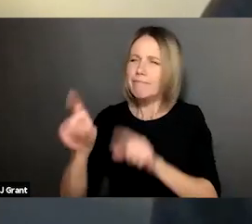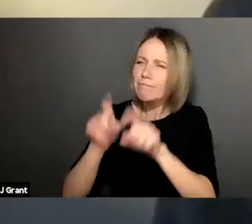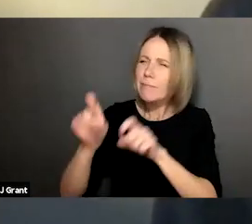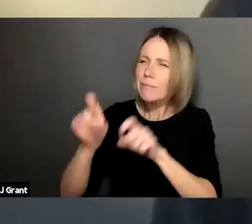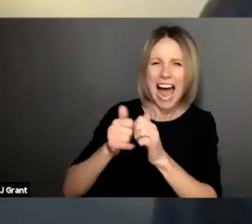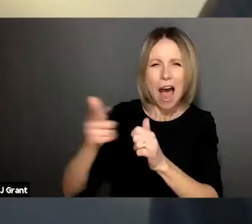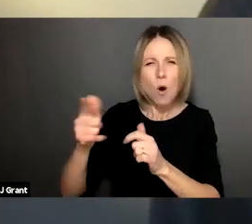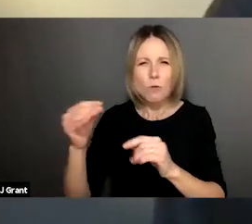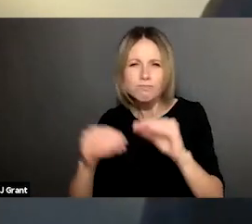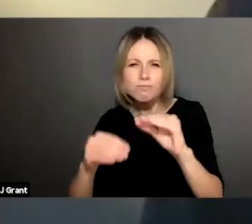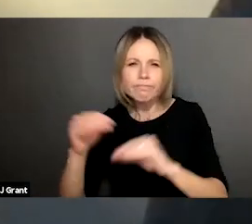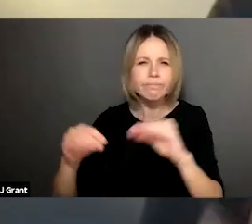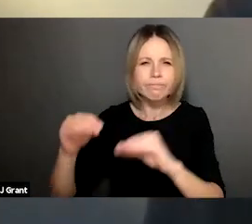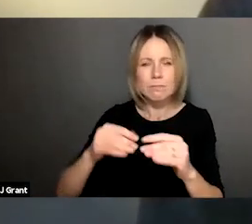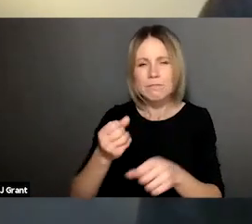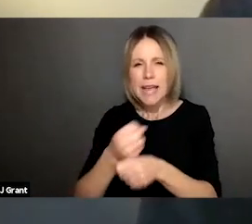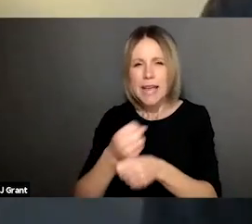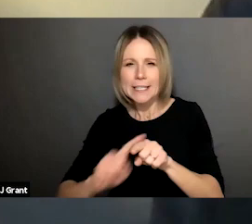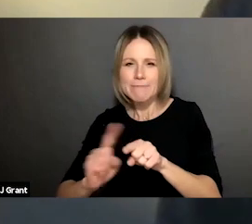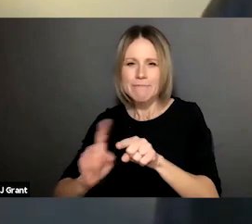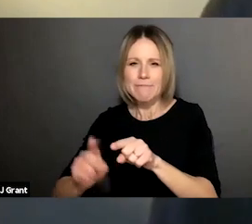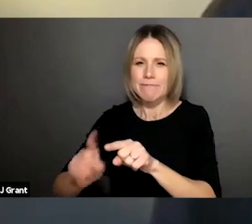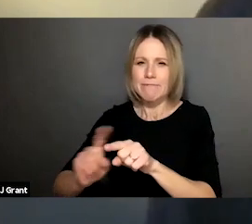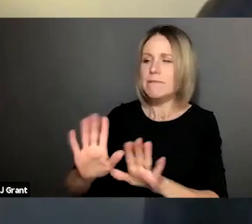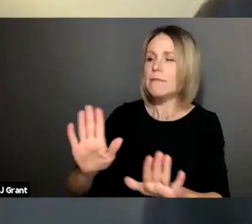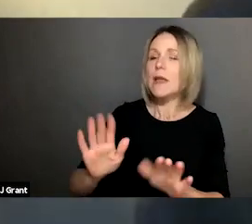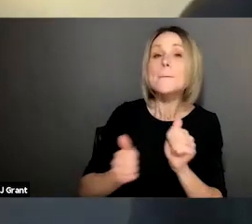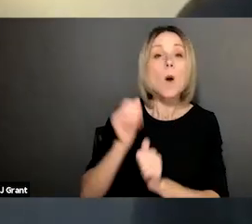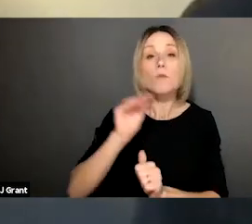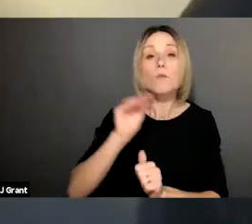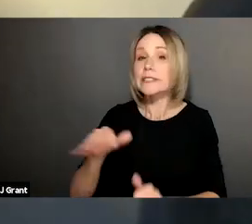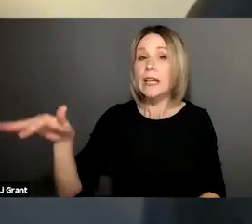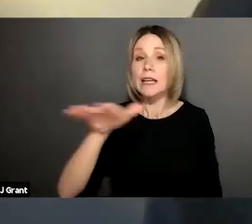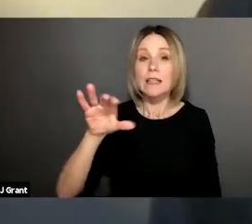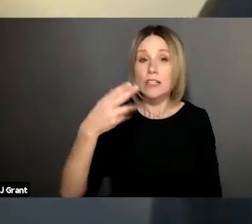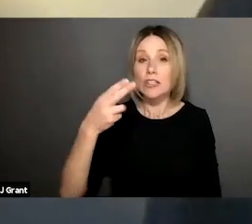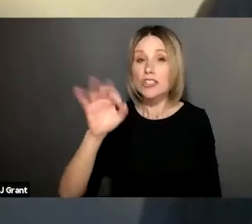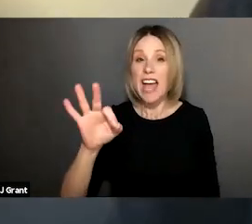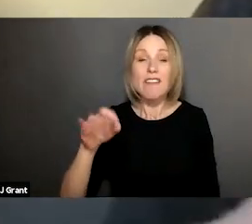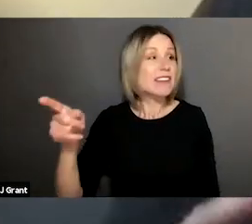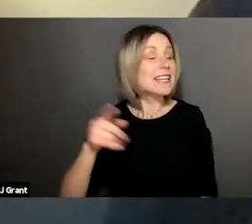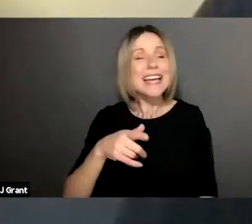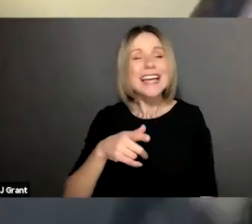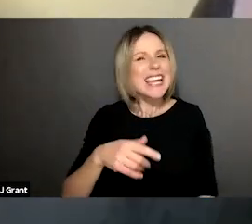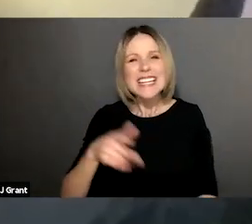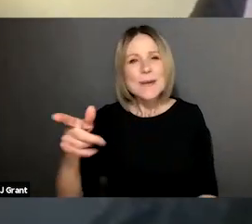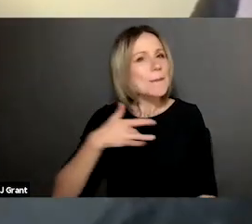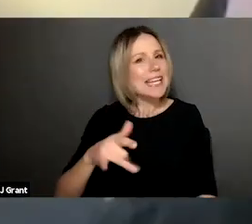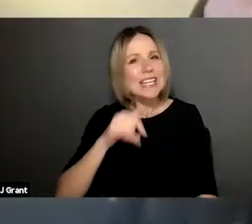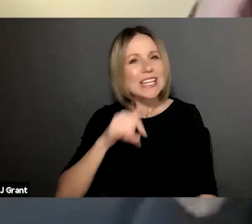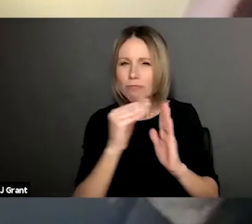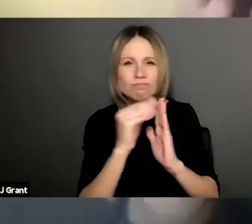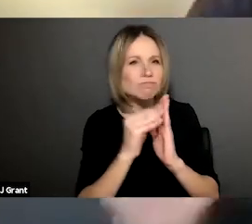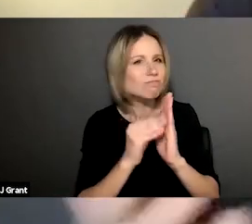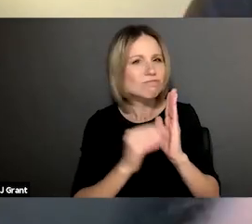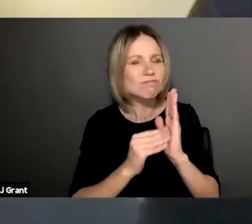chefs are generally, there are exceptions, are generally pretty terrible recipe writers, because they are